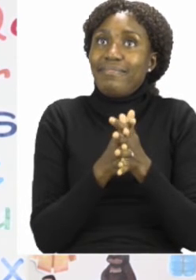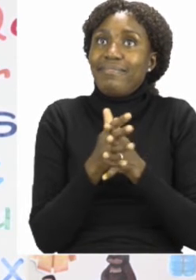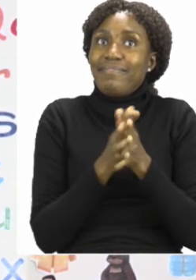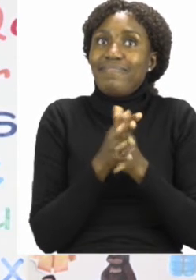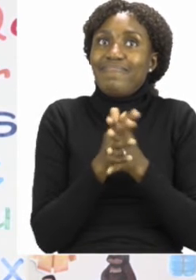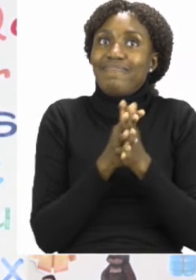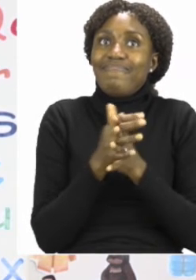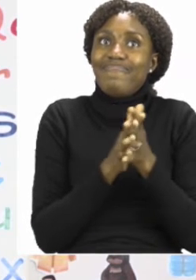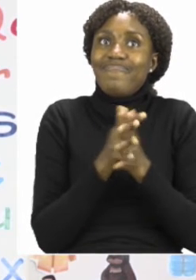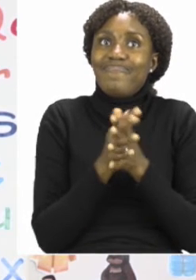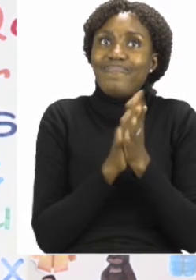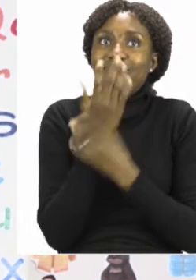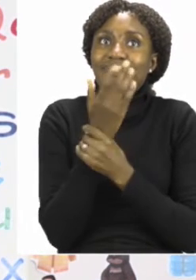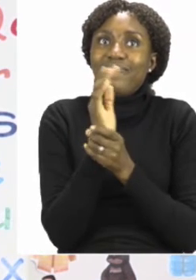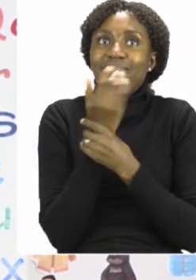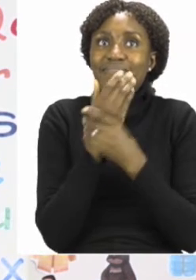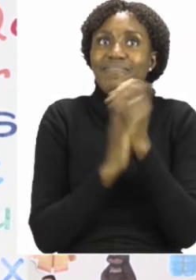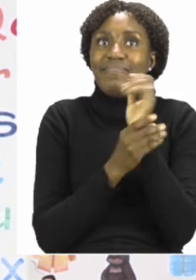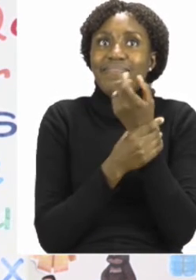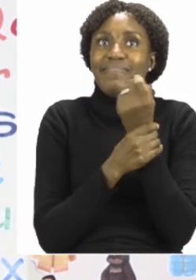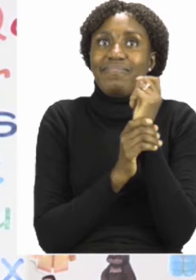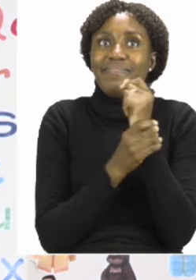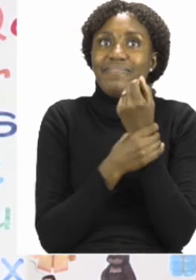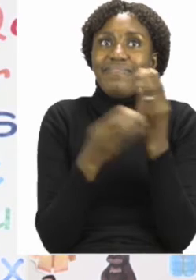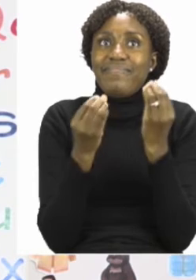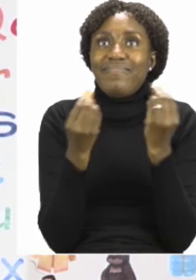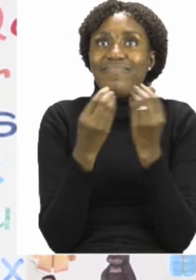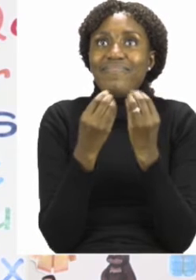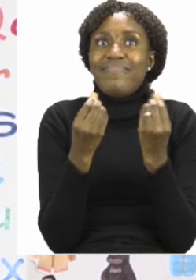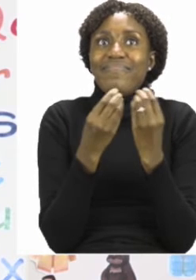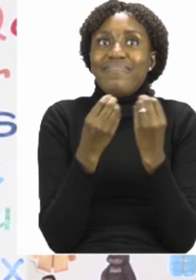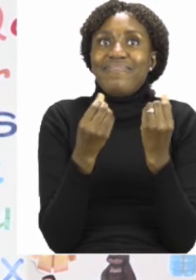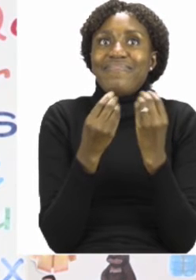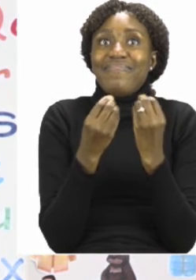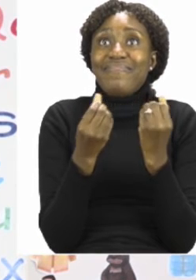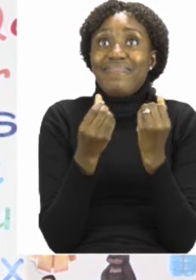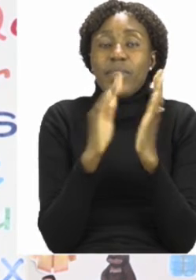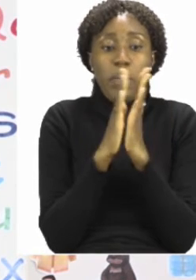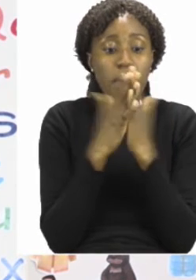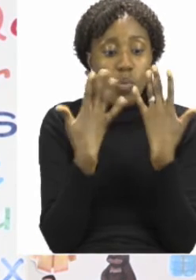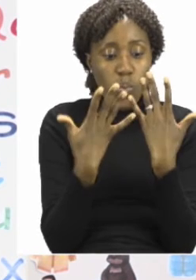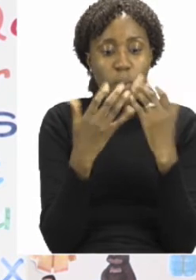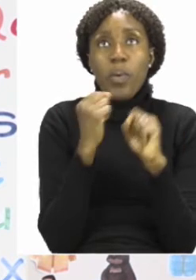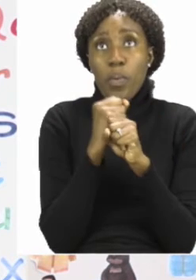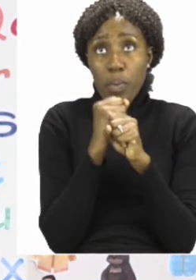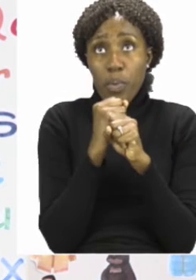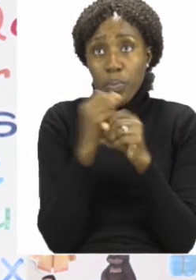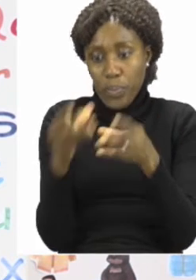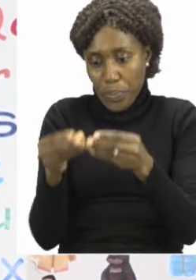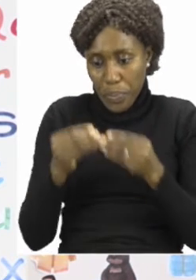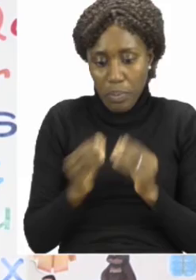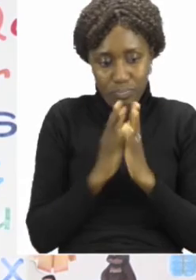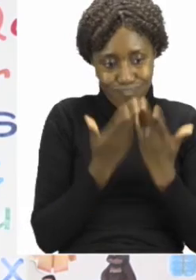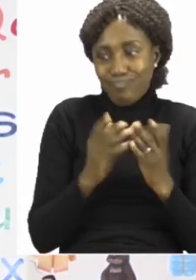our fingers, on our wrists, and our fingertips too. Make sure your hands are dry